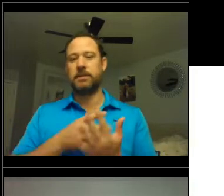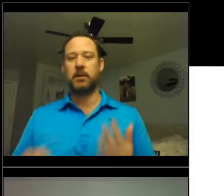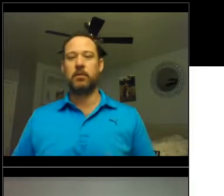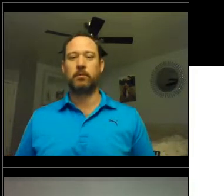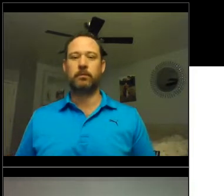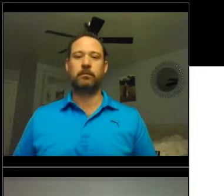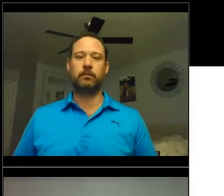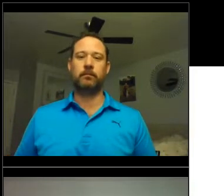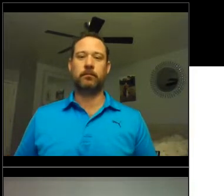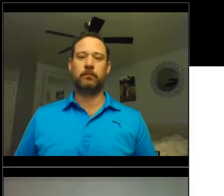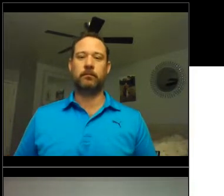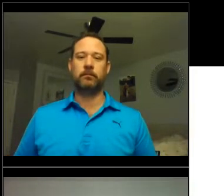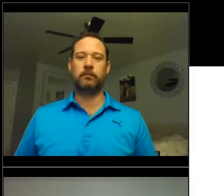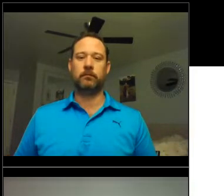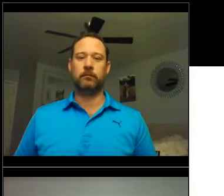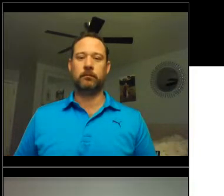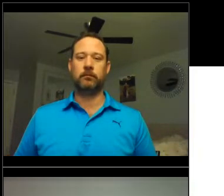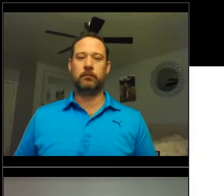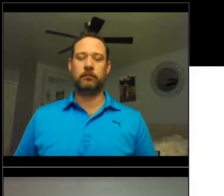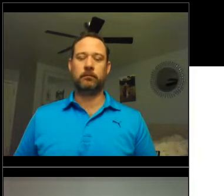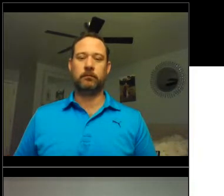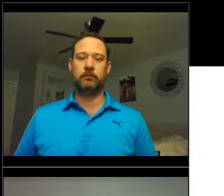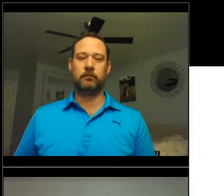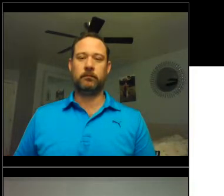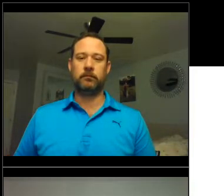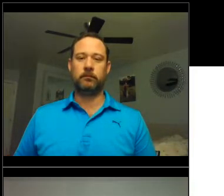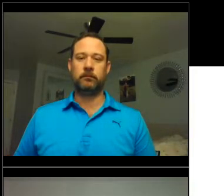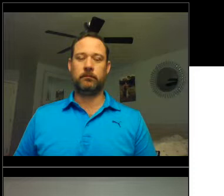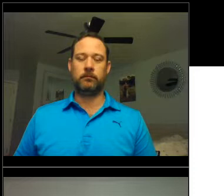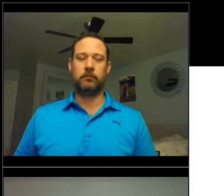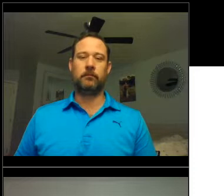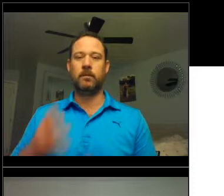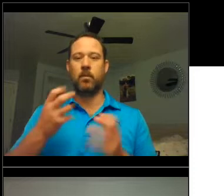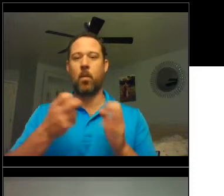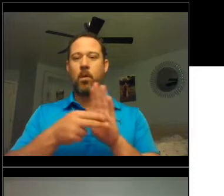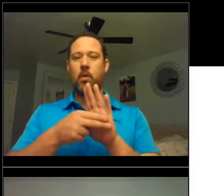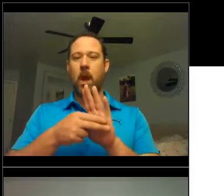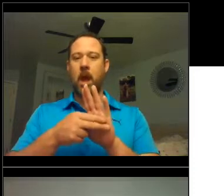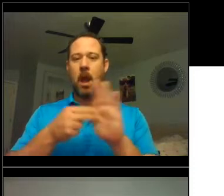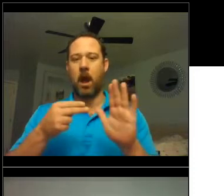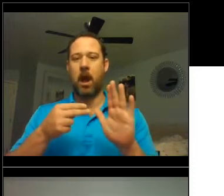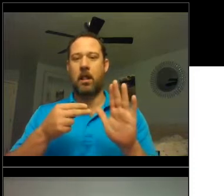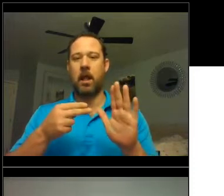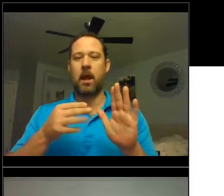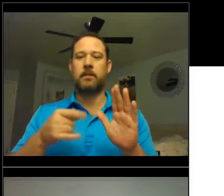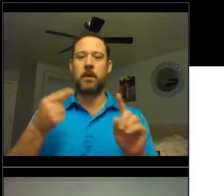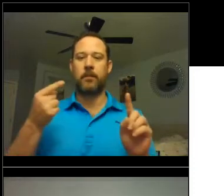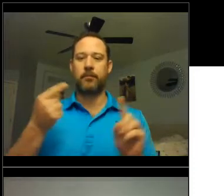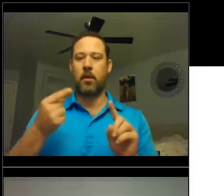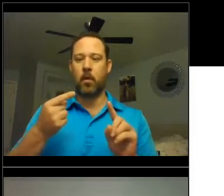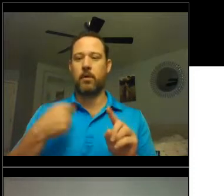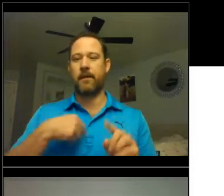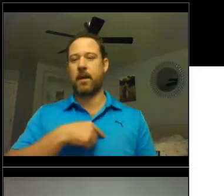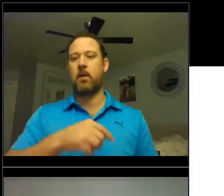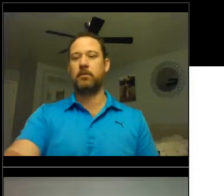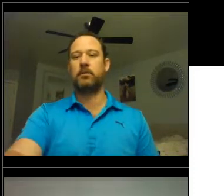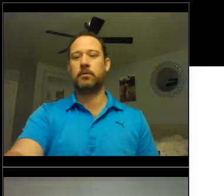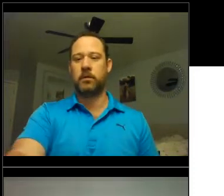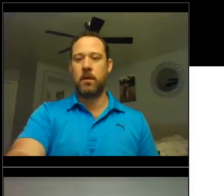that. So I want to definitely highlight that as a priority of ours.